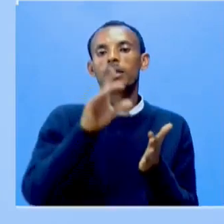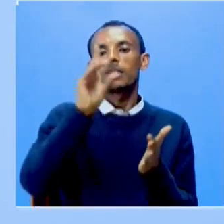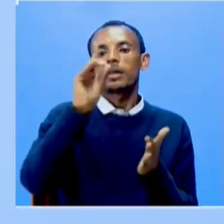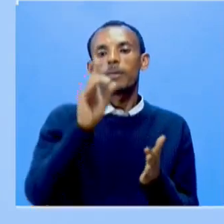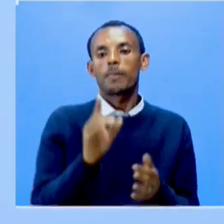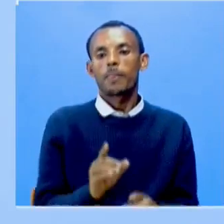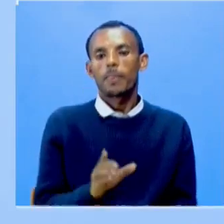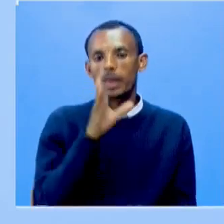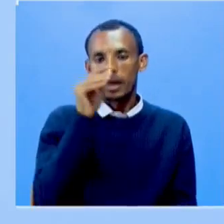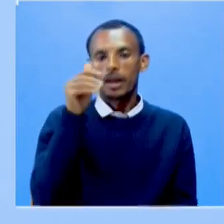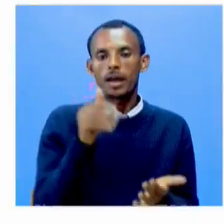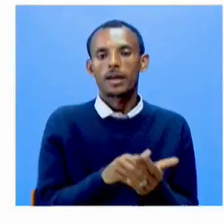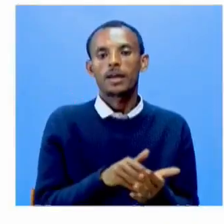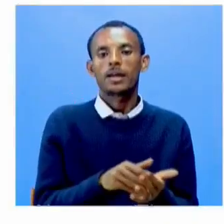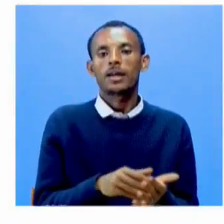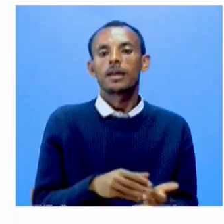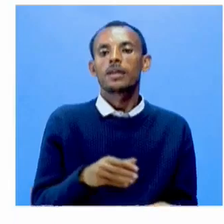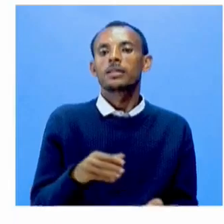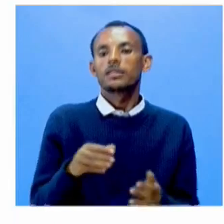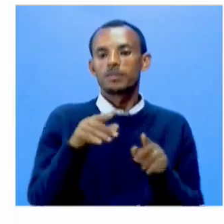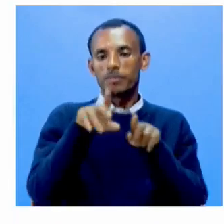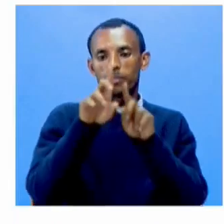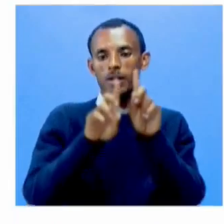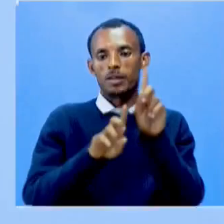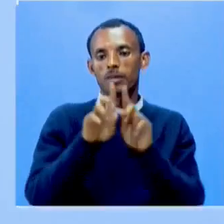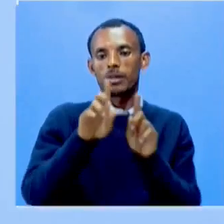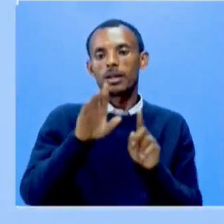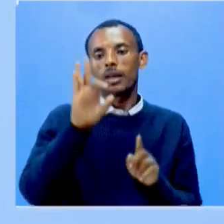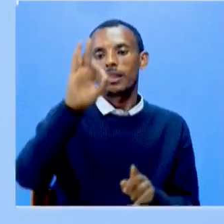And again here, this is perpendicular, it's 90 degrees.